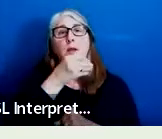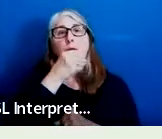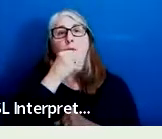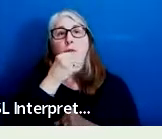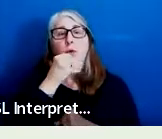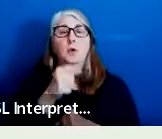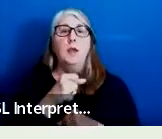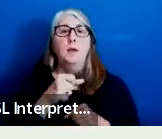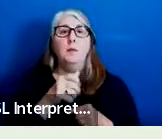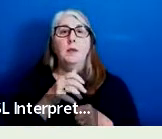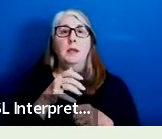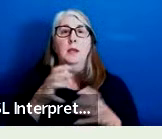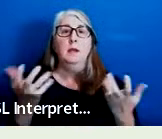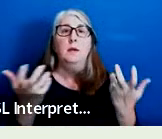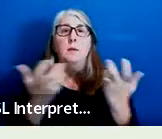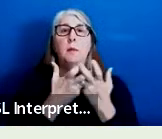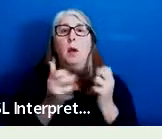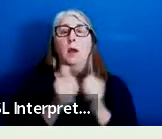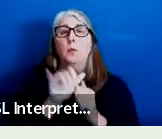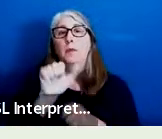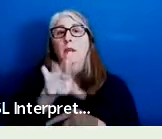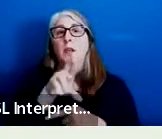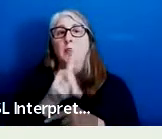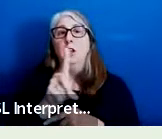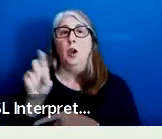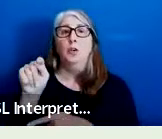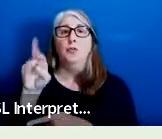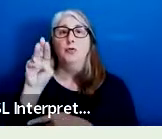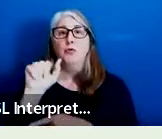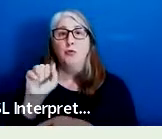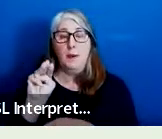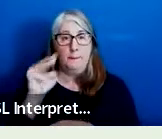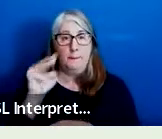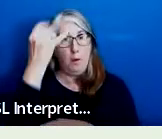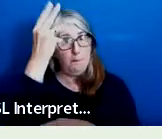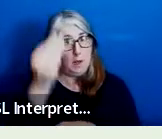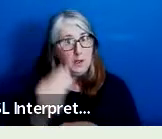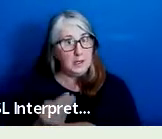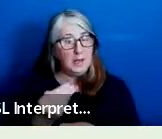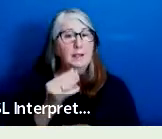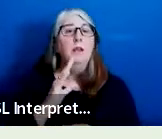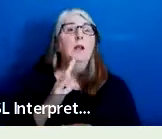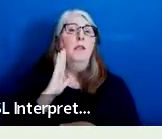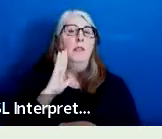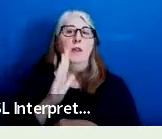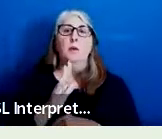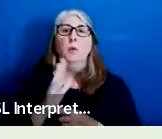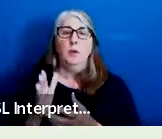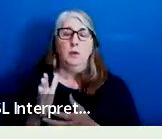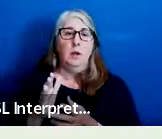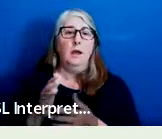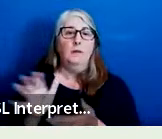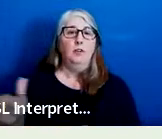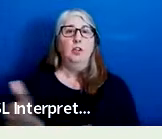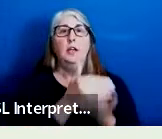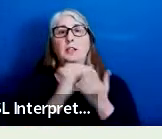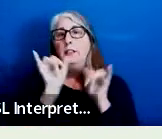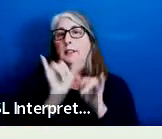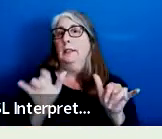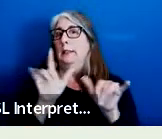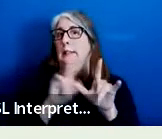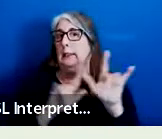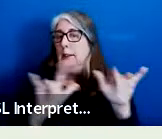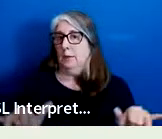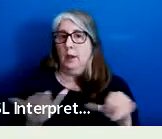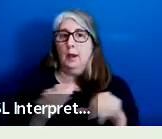for pickup on Mondays, it provides another waste collection service without increasing truck traffic through our communities.